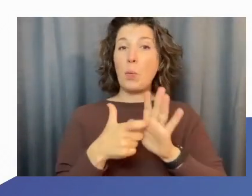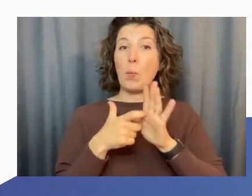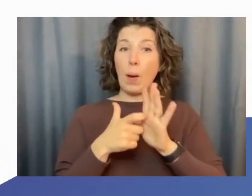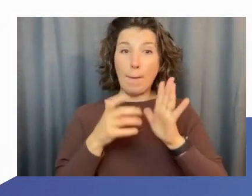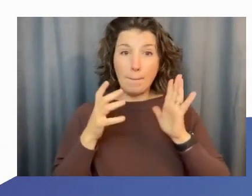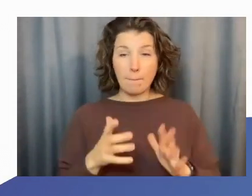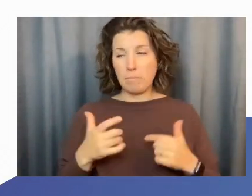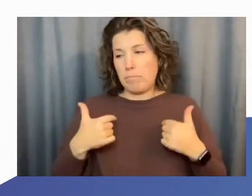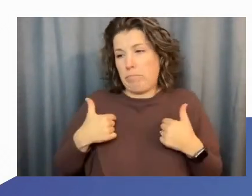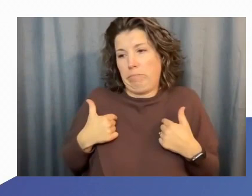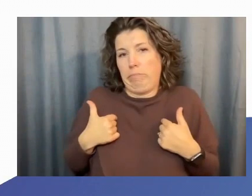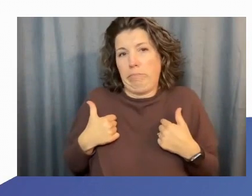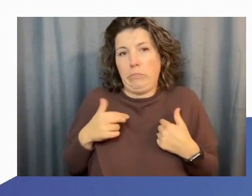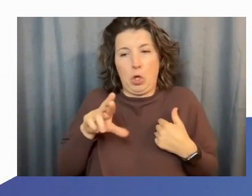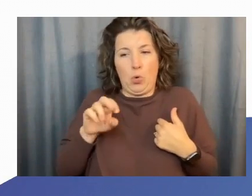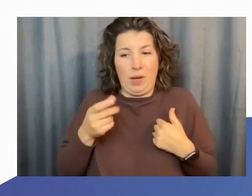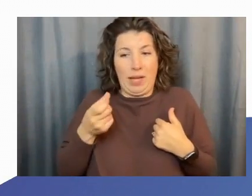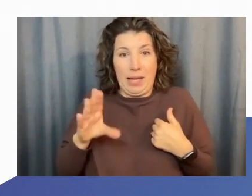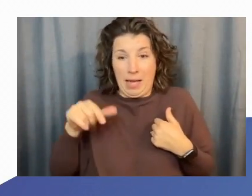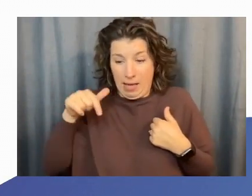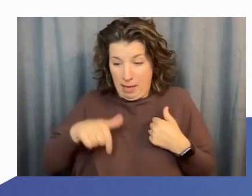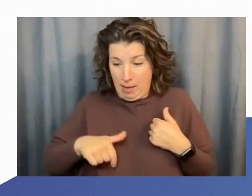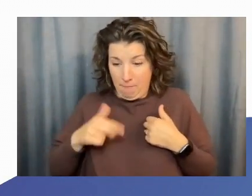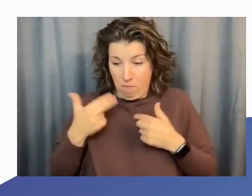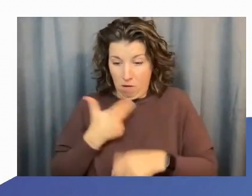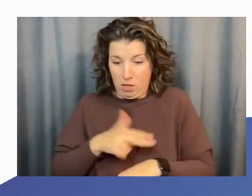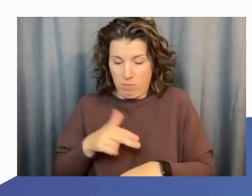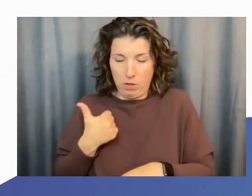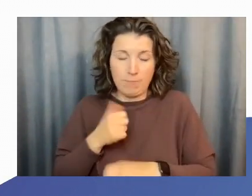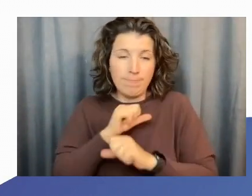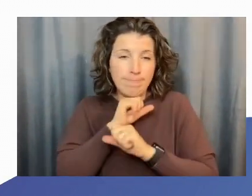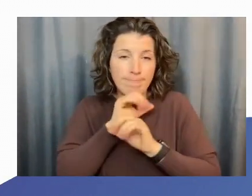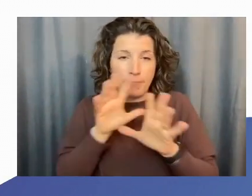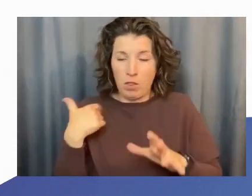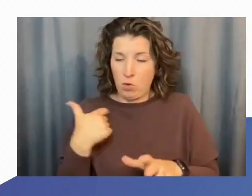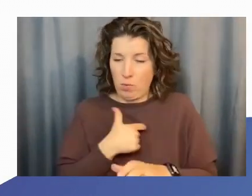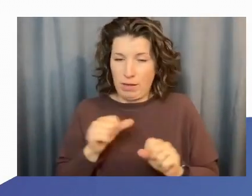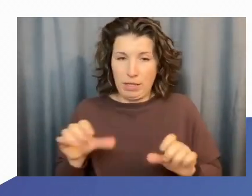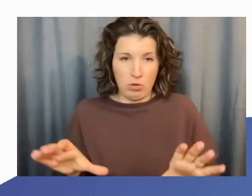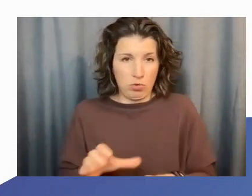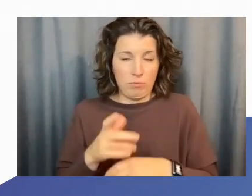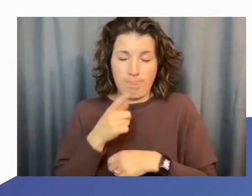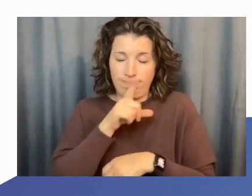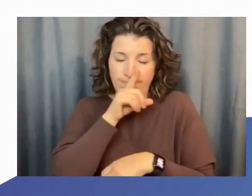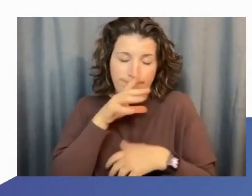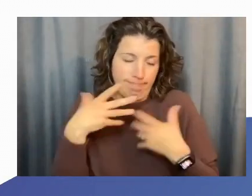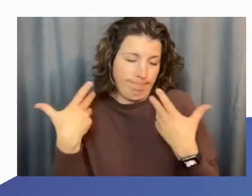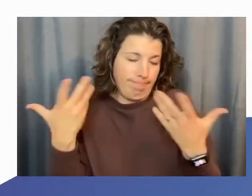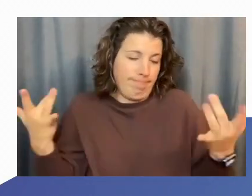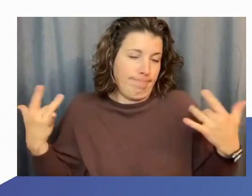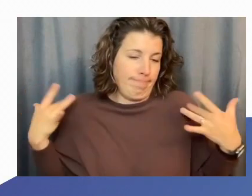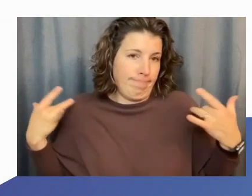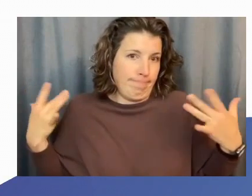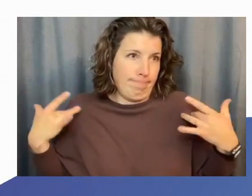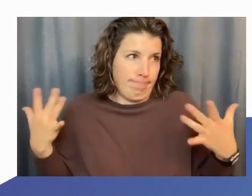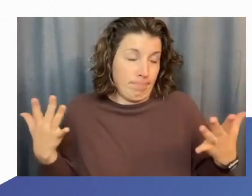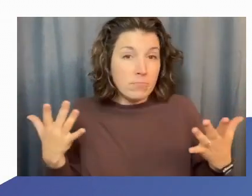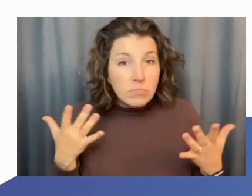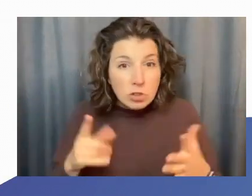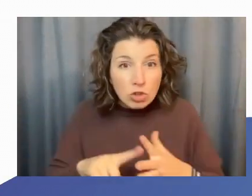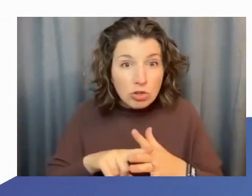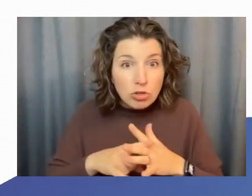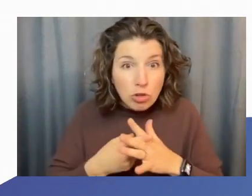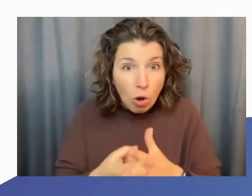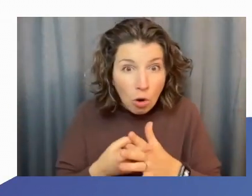could do to help me. Instead of starting therapy, as I had anticipated doing, I had to find a health